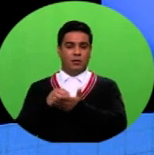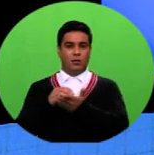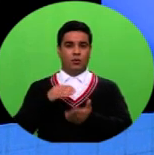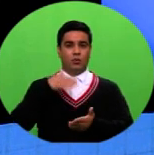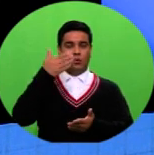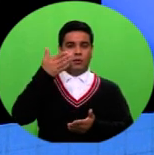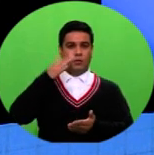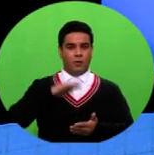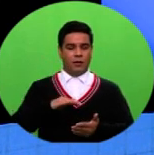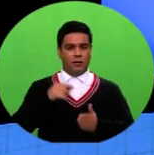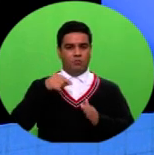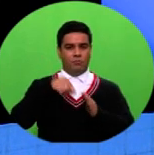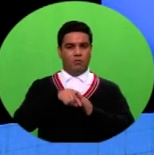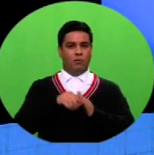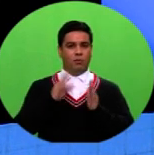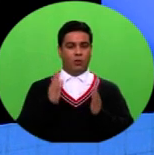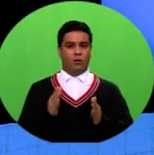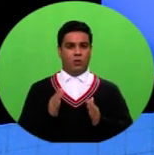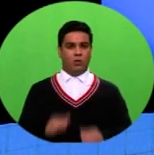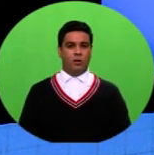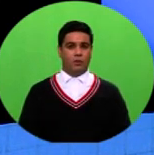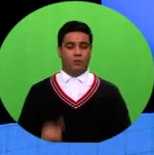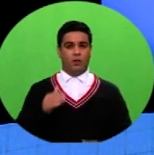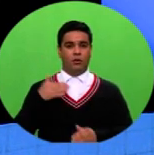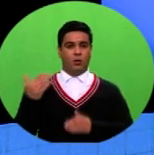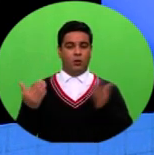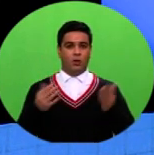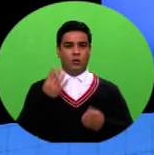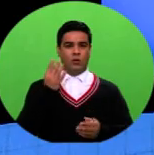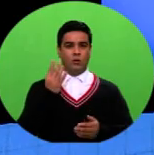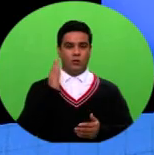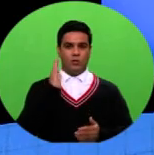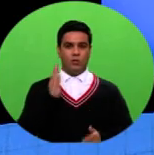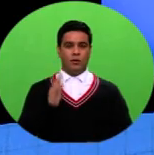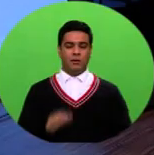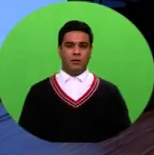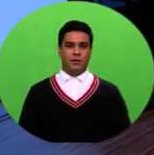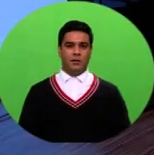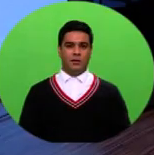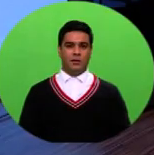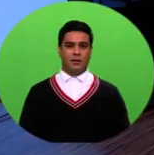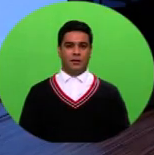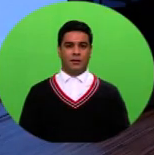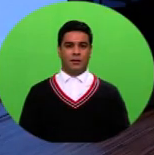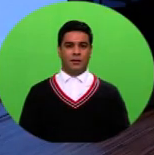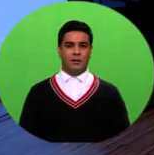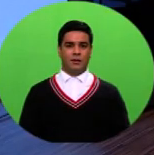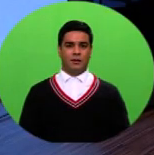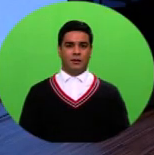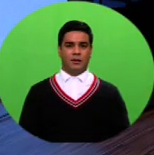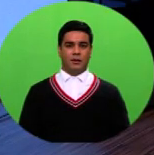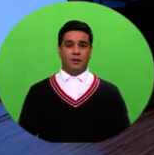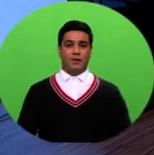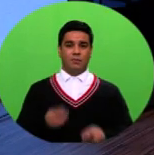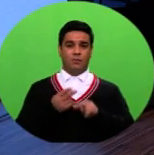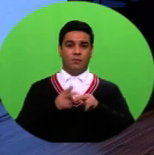pastki kvadratdan va yon-yoqlari 4 ta kvadratdan iborat bo'lgan jismga aytiladi.